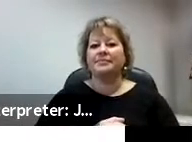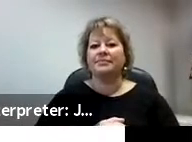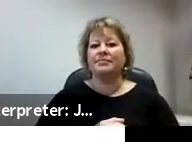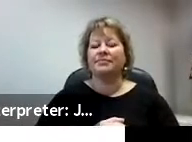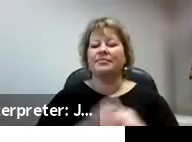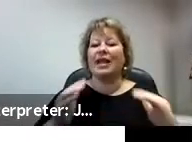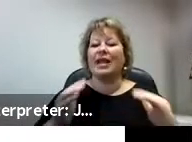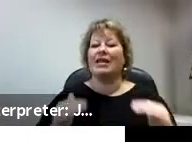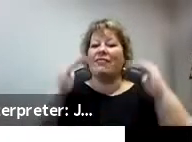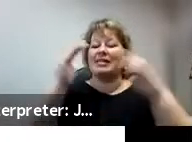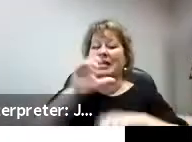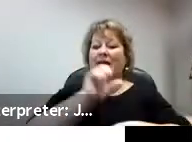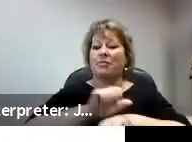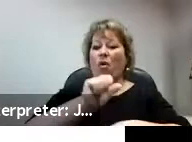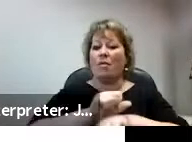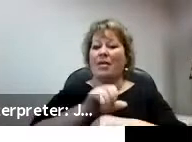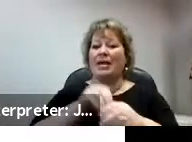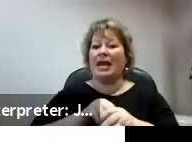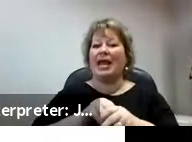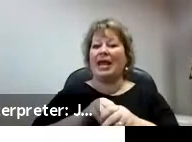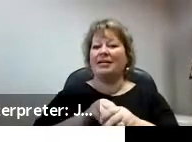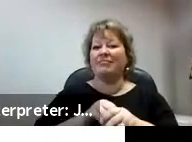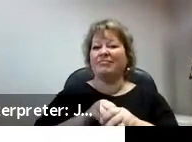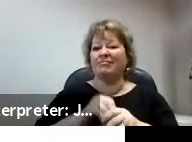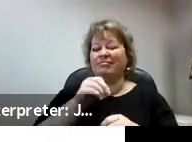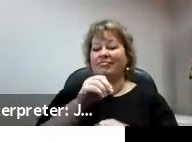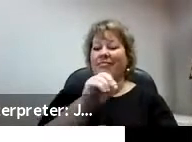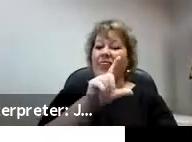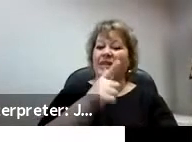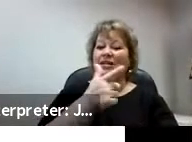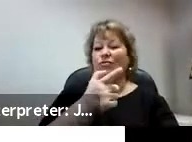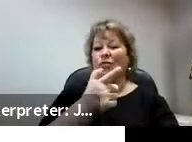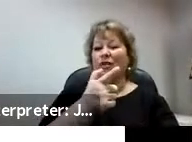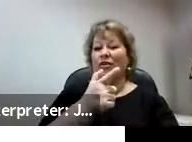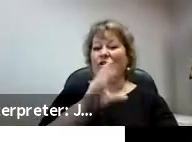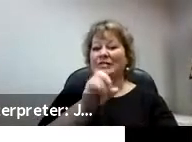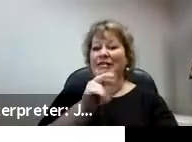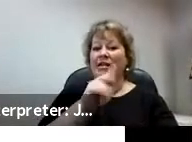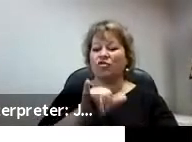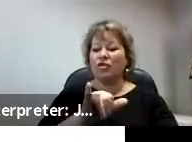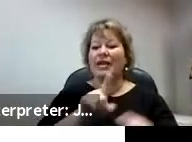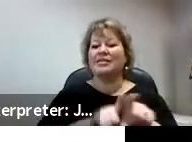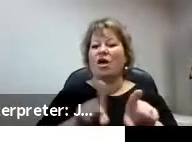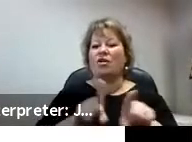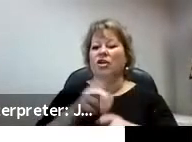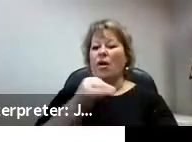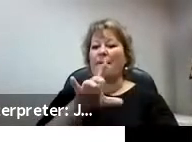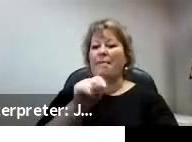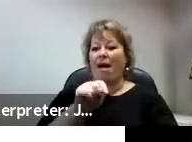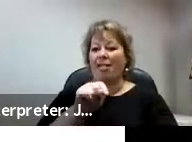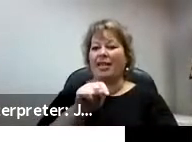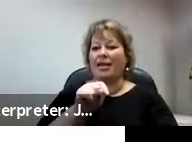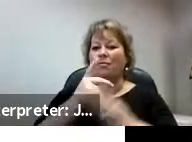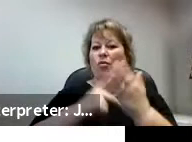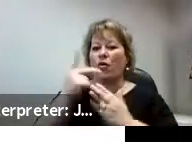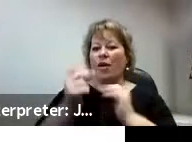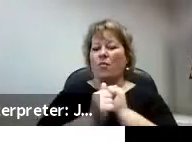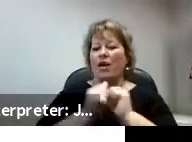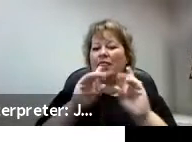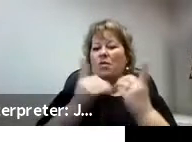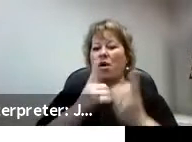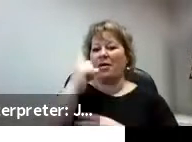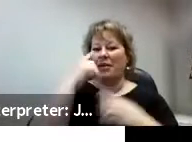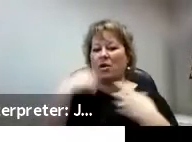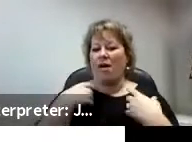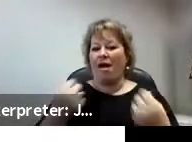Advancing Employment in the 21st Century is also a pilot project that we have in collaboration with the Department of Mental Health. The purpose